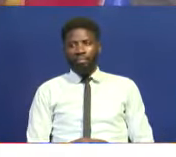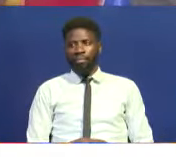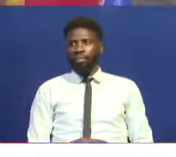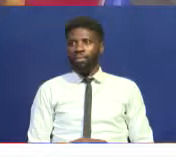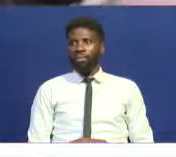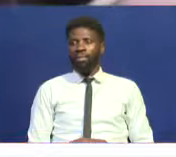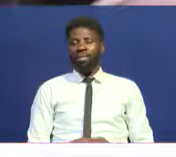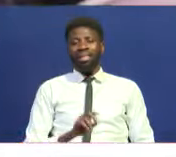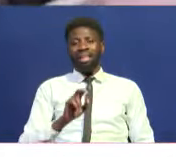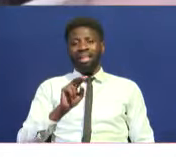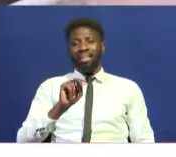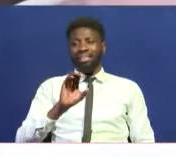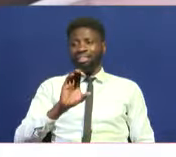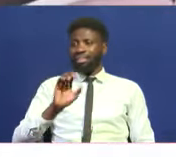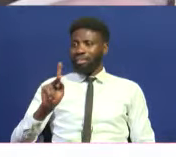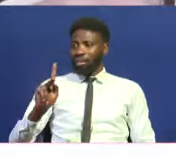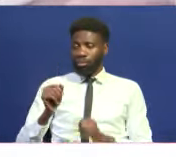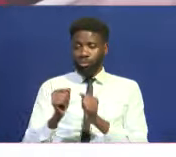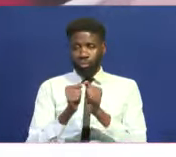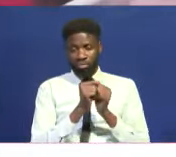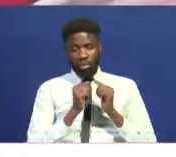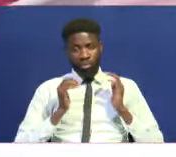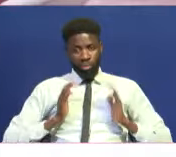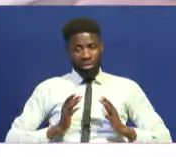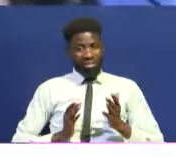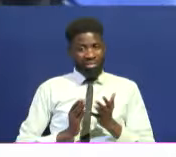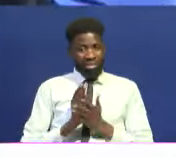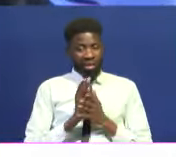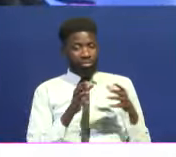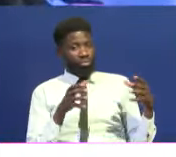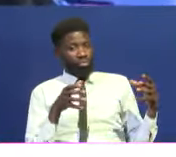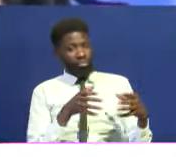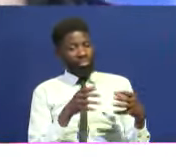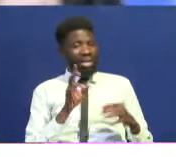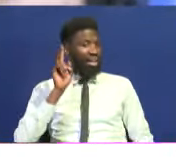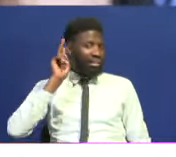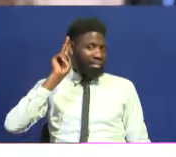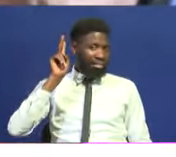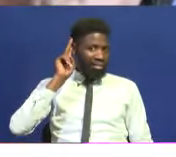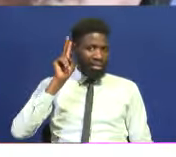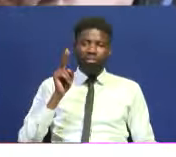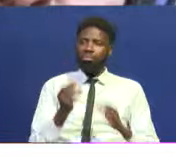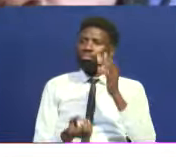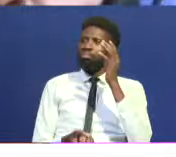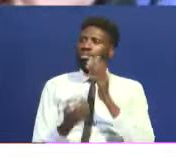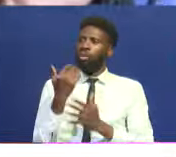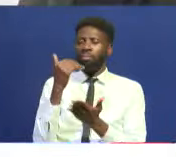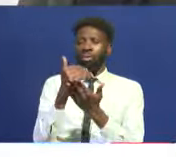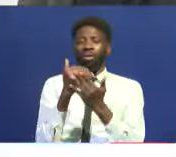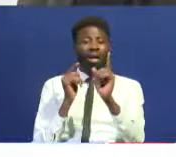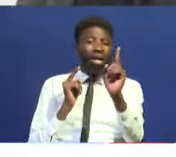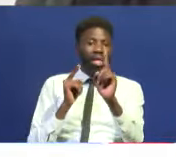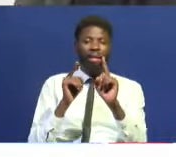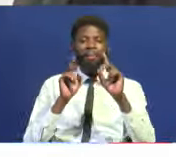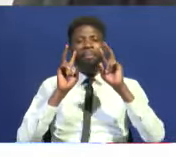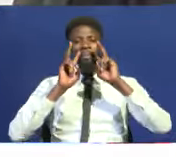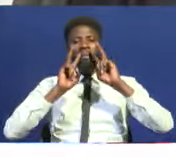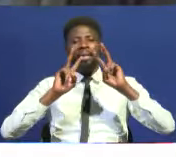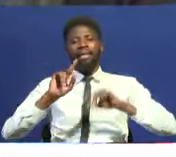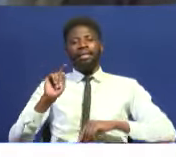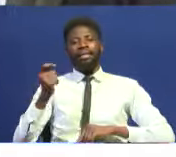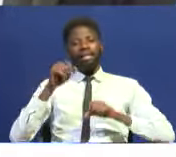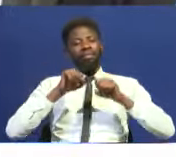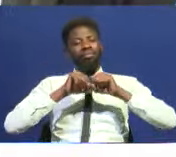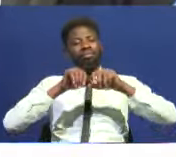Council of Churches of Kenya and Human Rights Organization in Kisii have taken initiatives to prevent disruption of peace in the country, especially